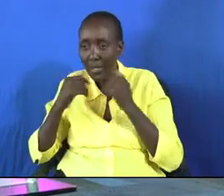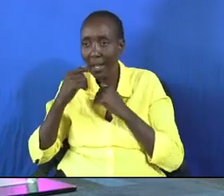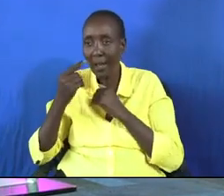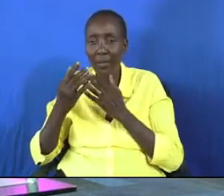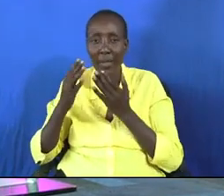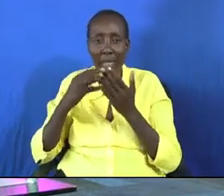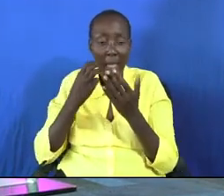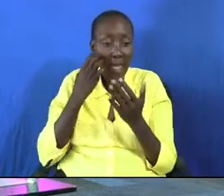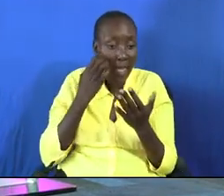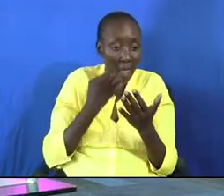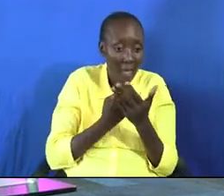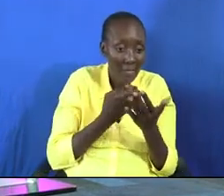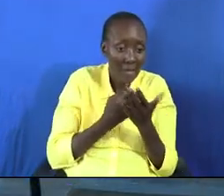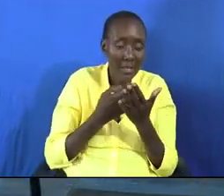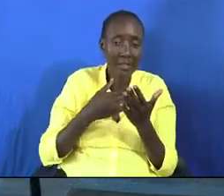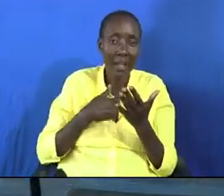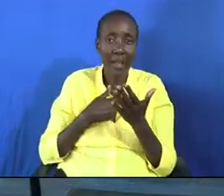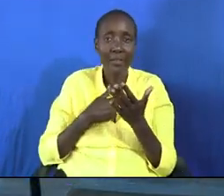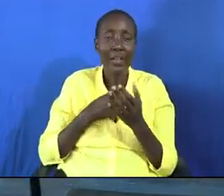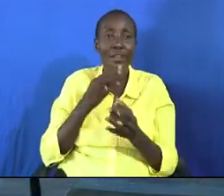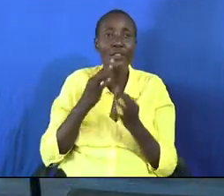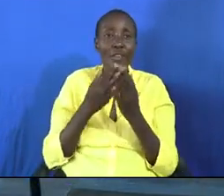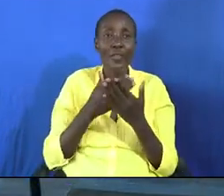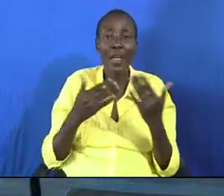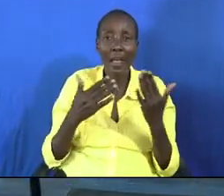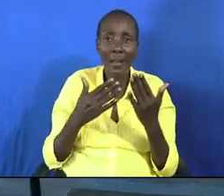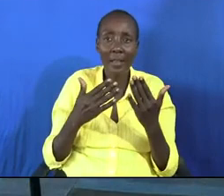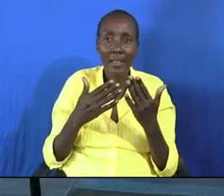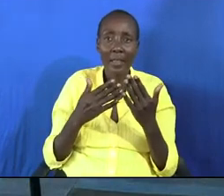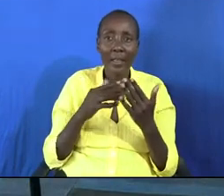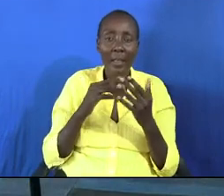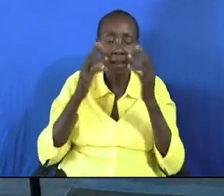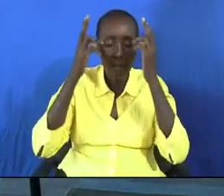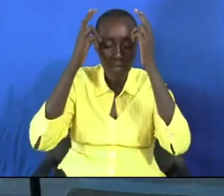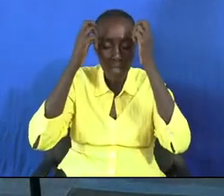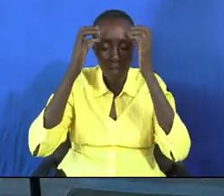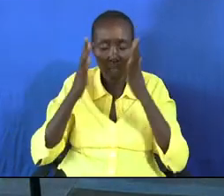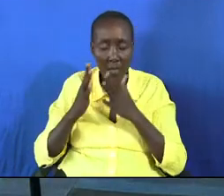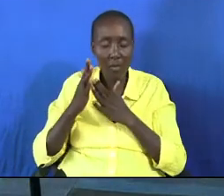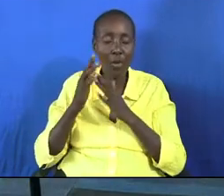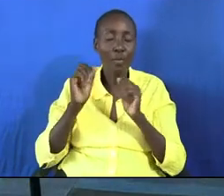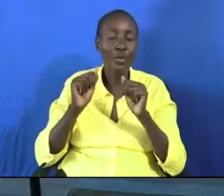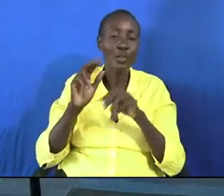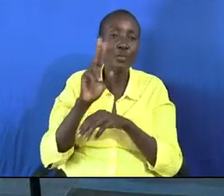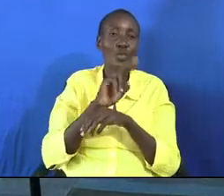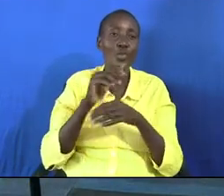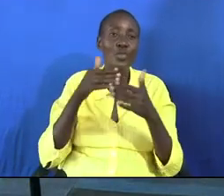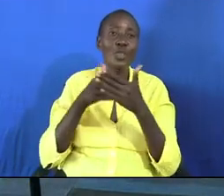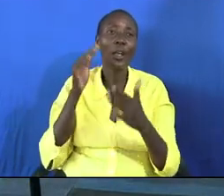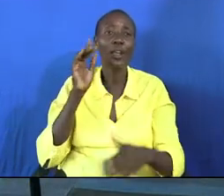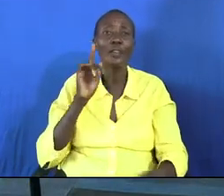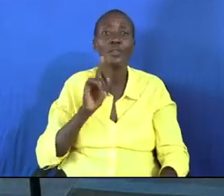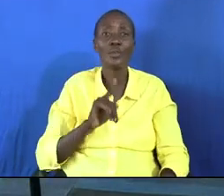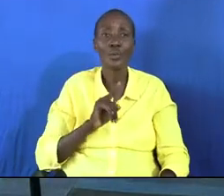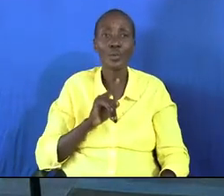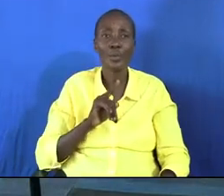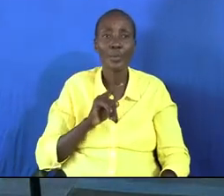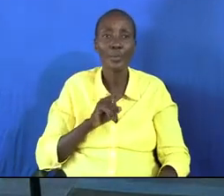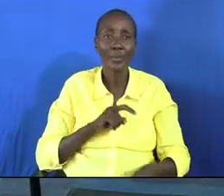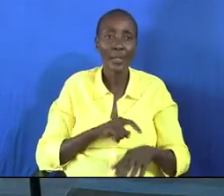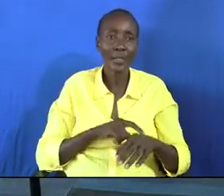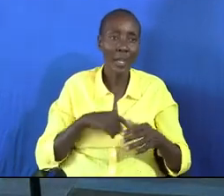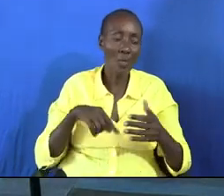so, is there anything that he knew that the devil can use against you? When we look